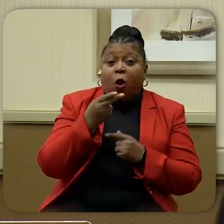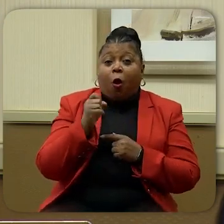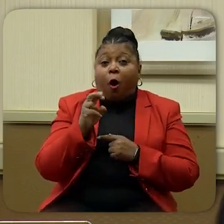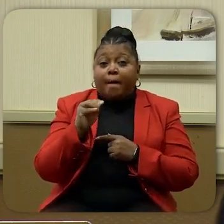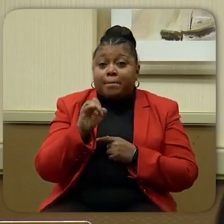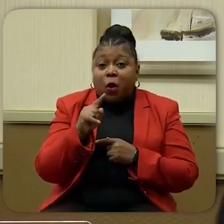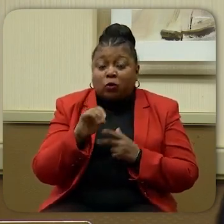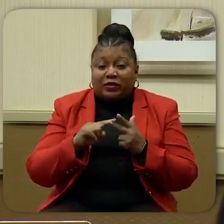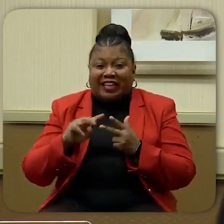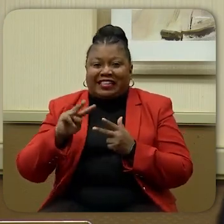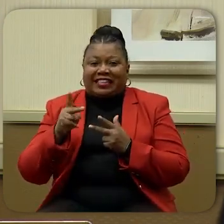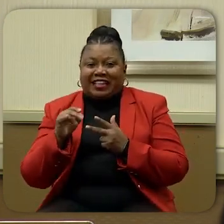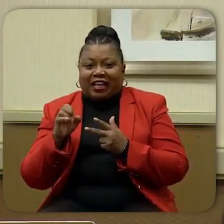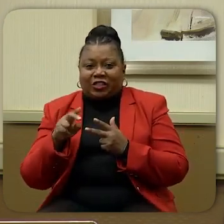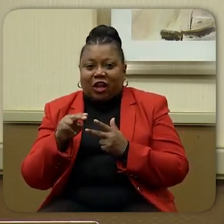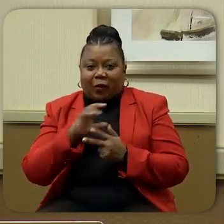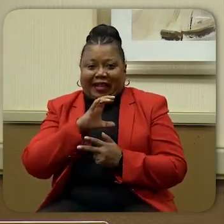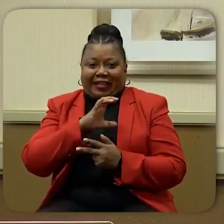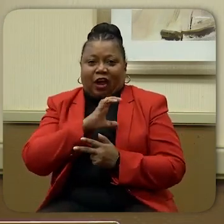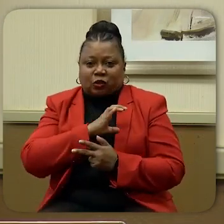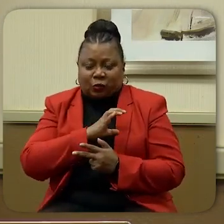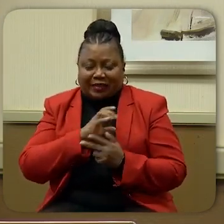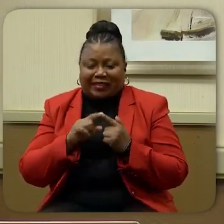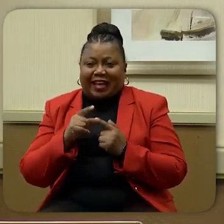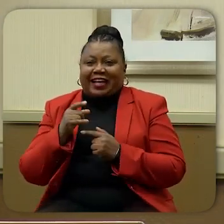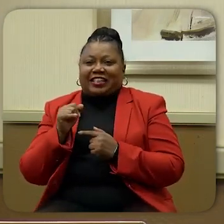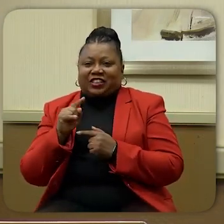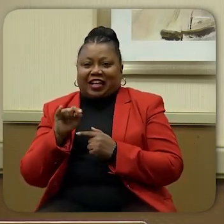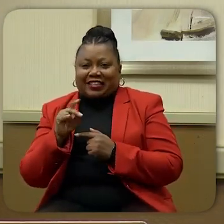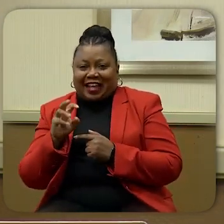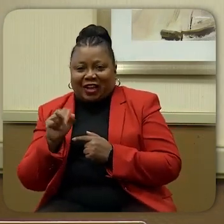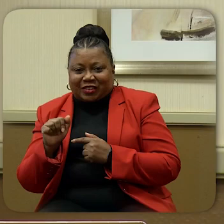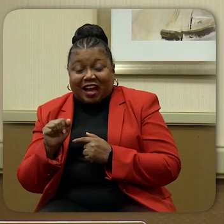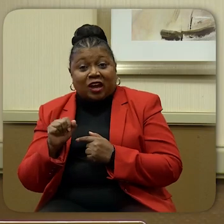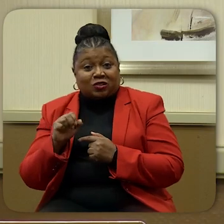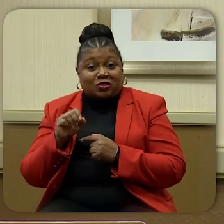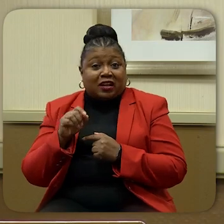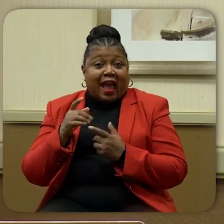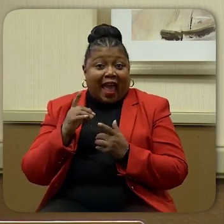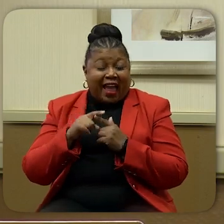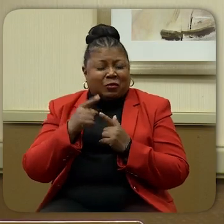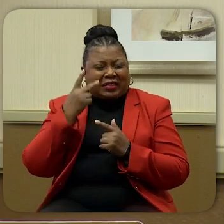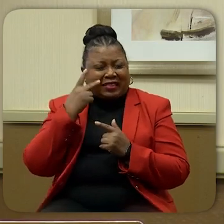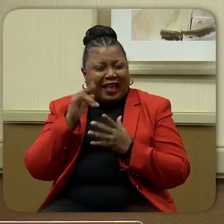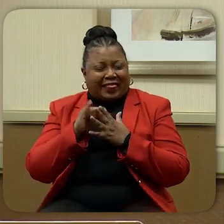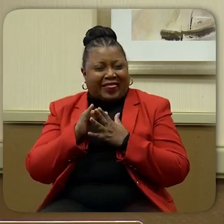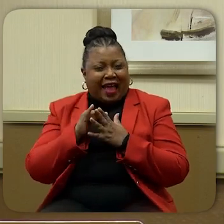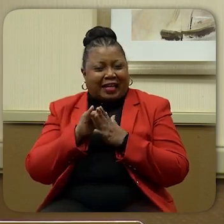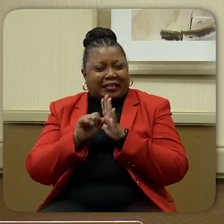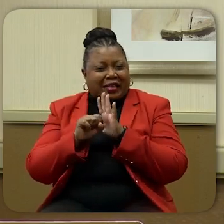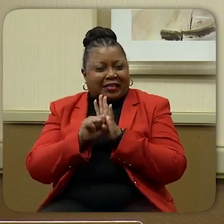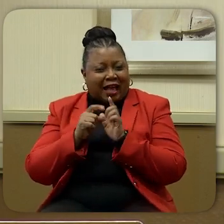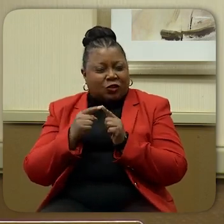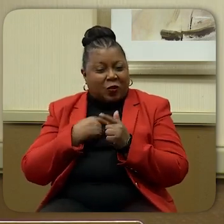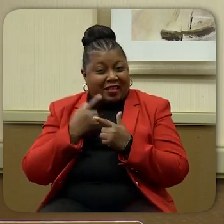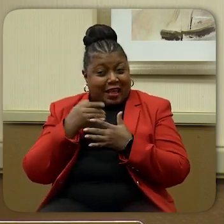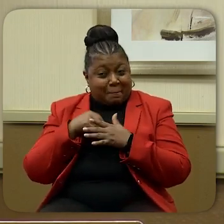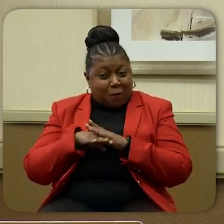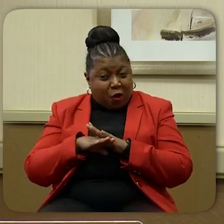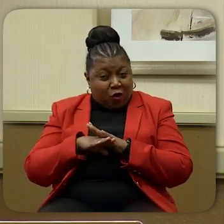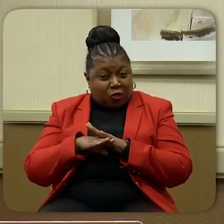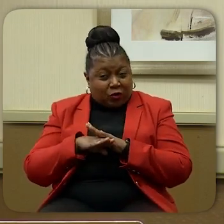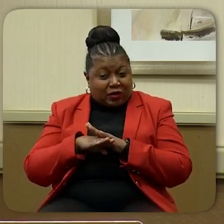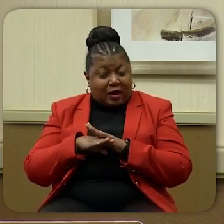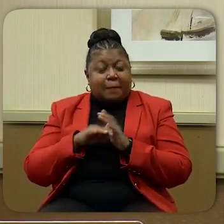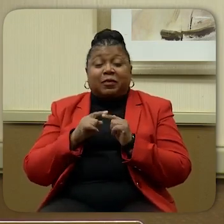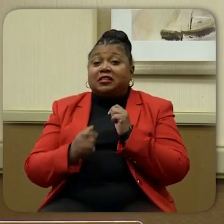hormones, secondary sex characteristics, genitalia, right? And we say that it's assigned to us at birth